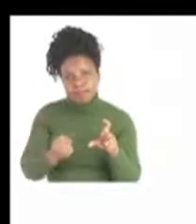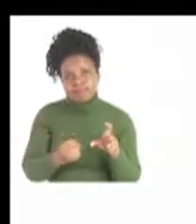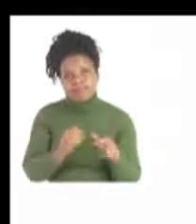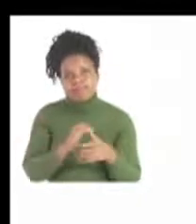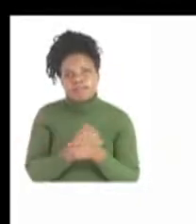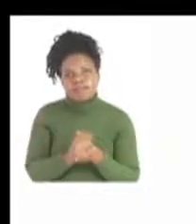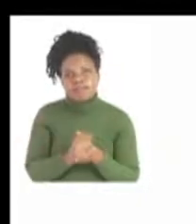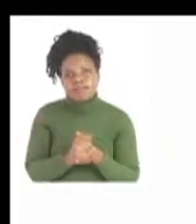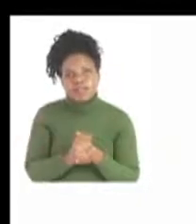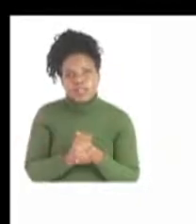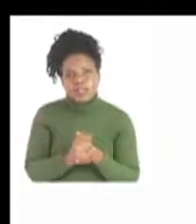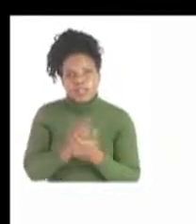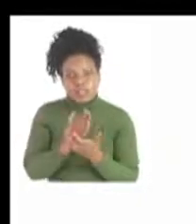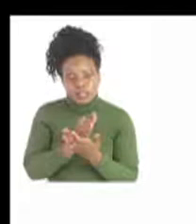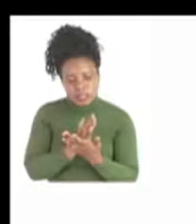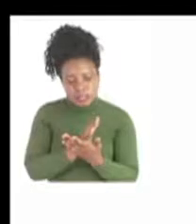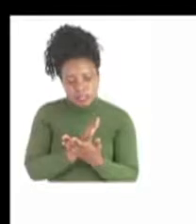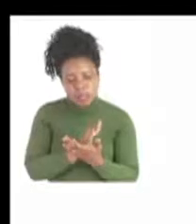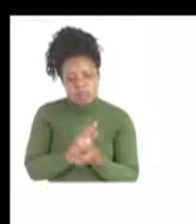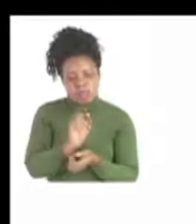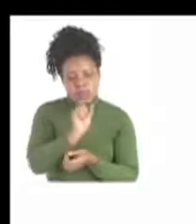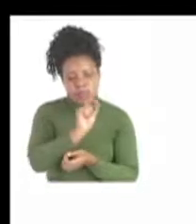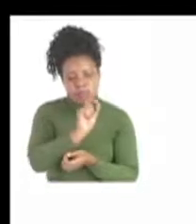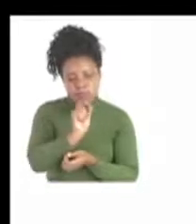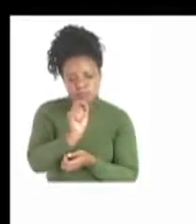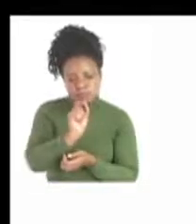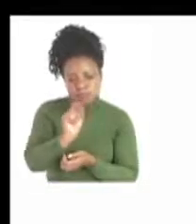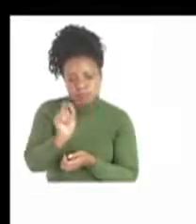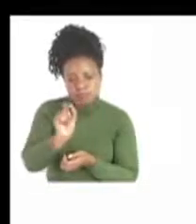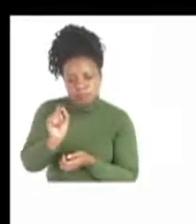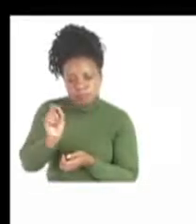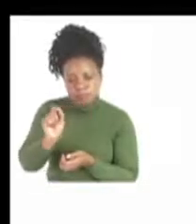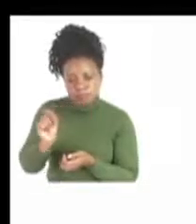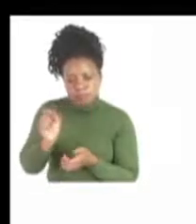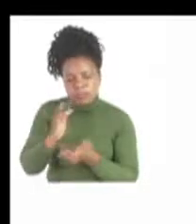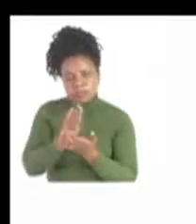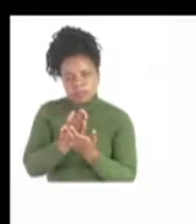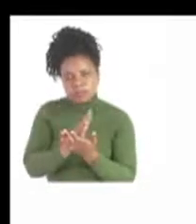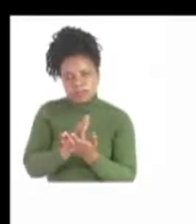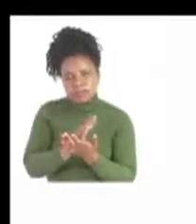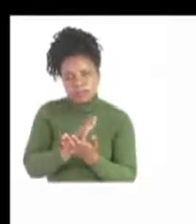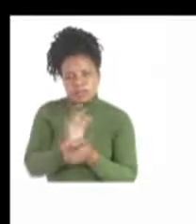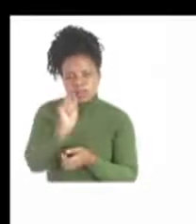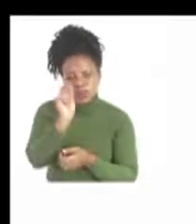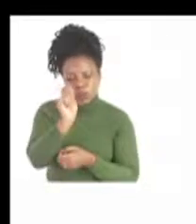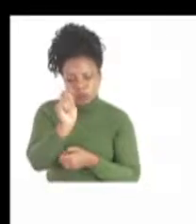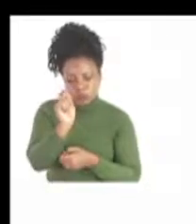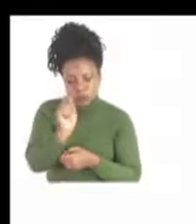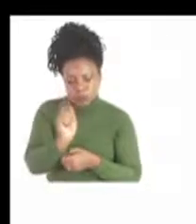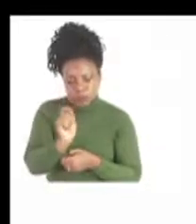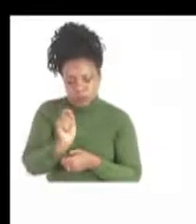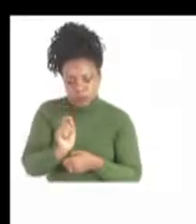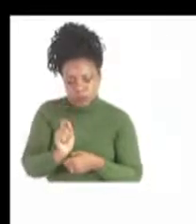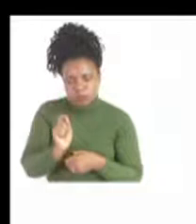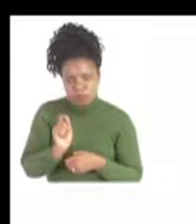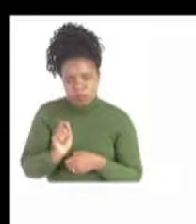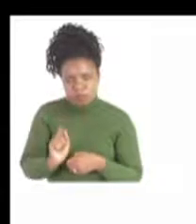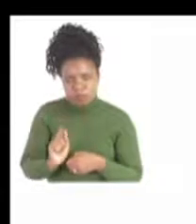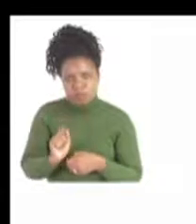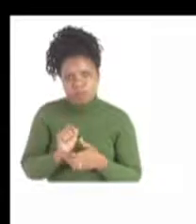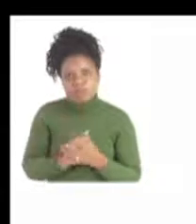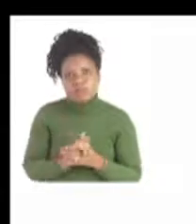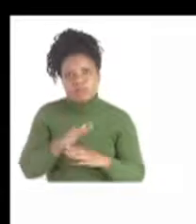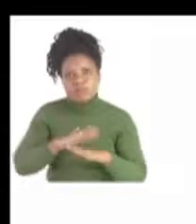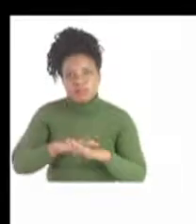So across, you have loaf, wife, house, and so on. And going down, you have baby, live,